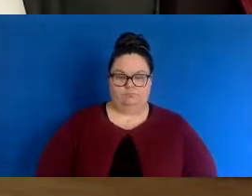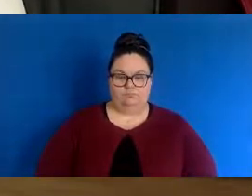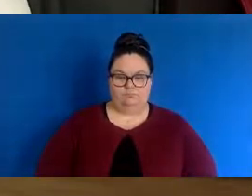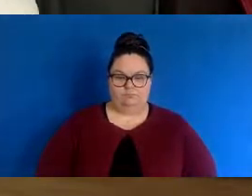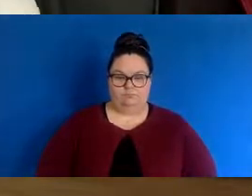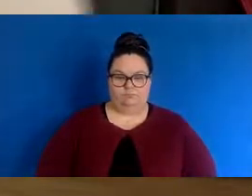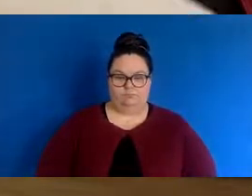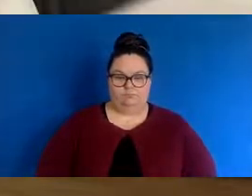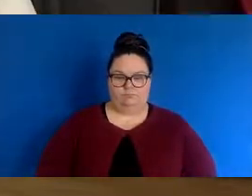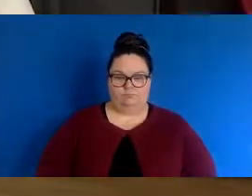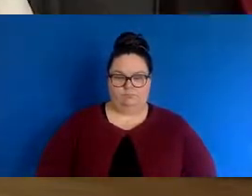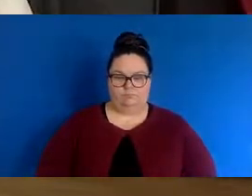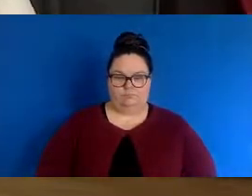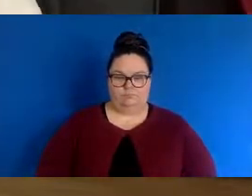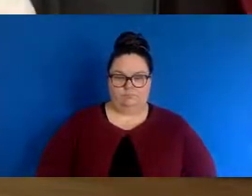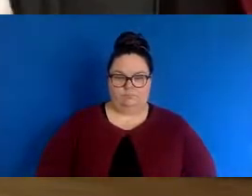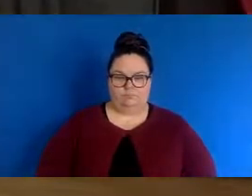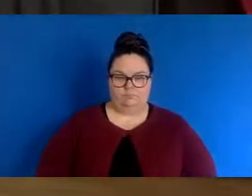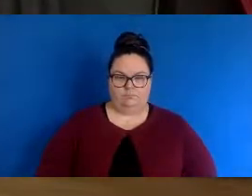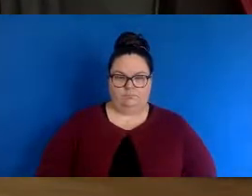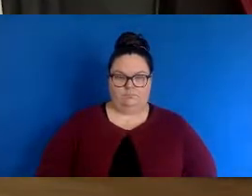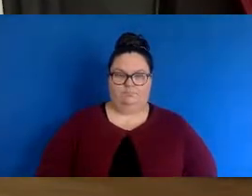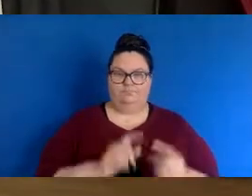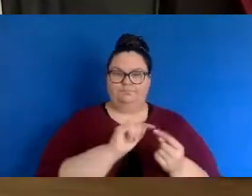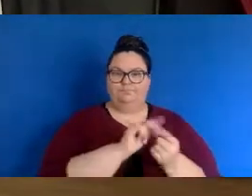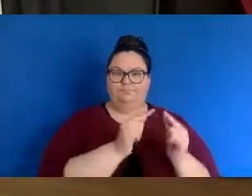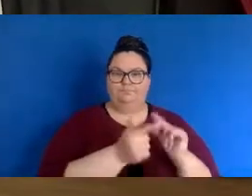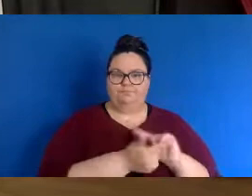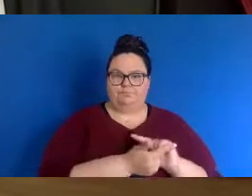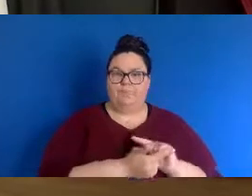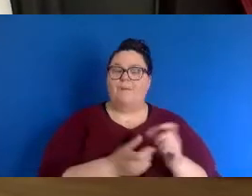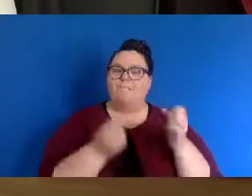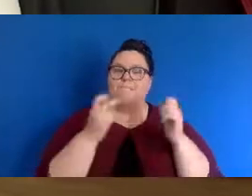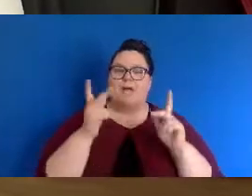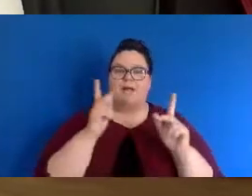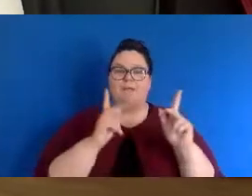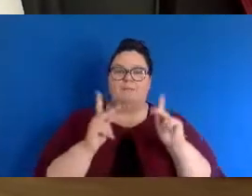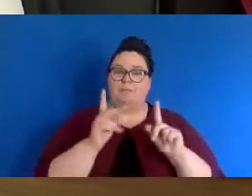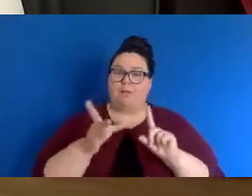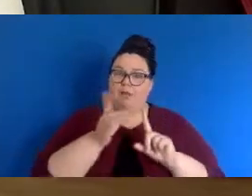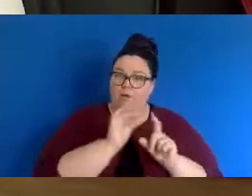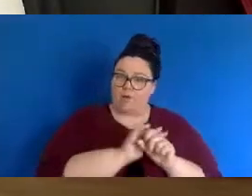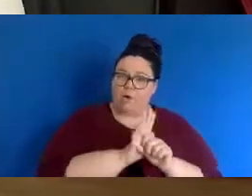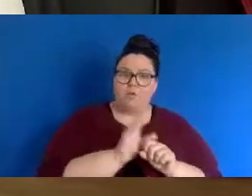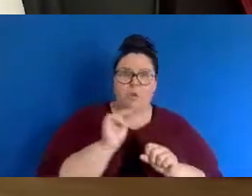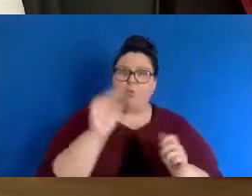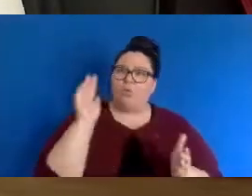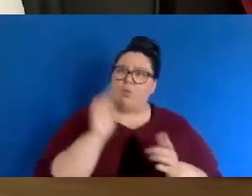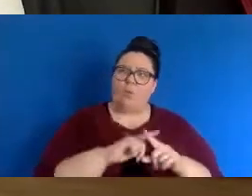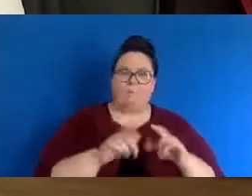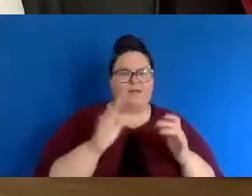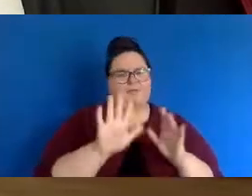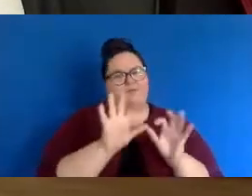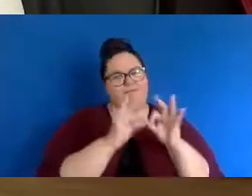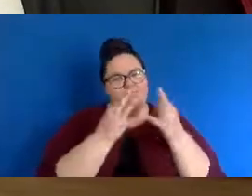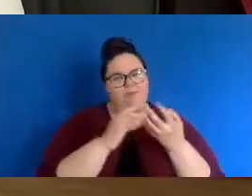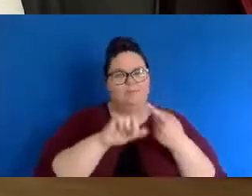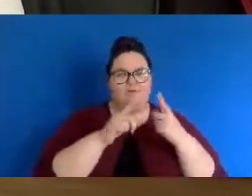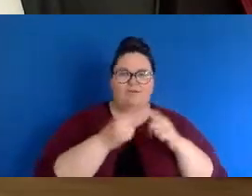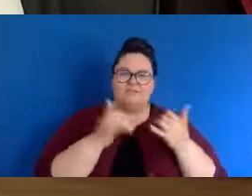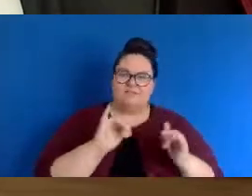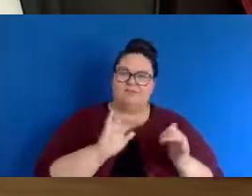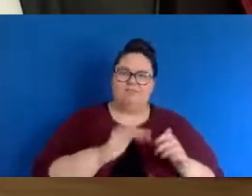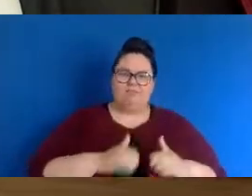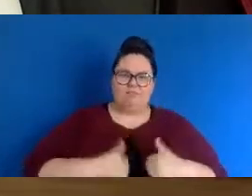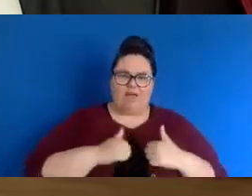be impacted by this pandemic. Please remember to keep them in your thoughts and prayers